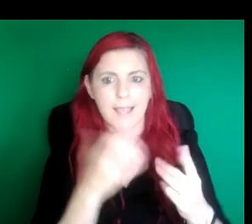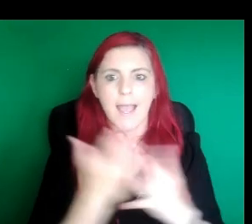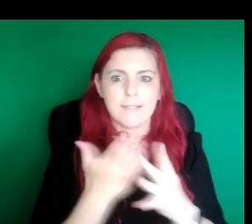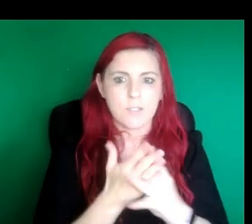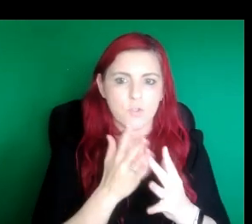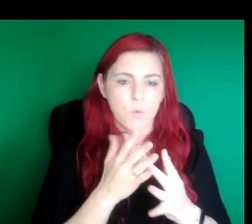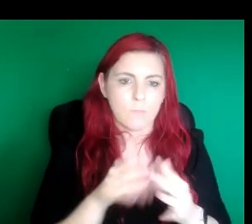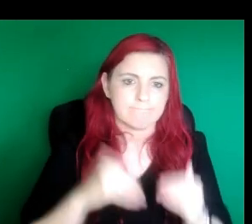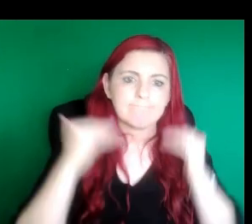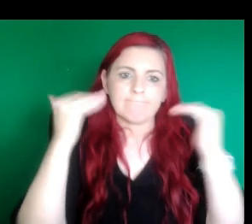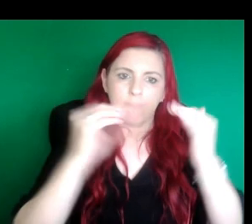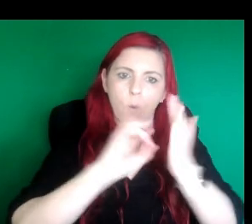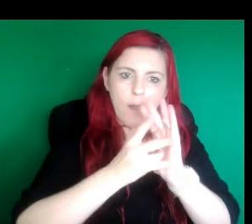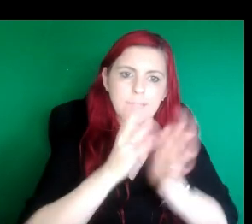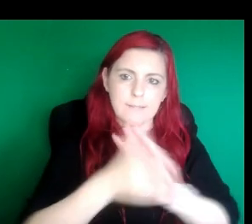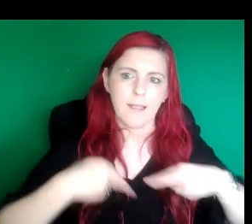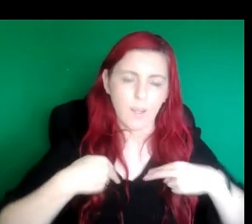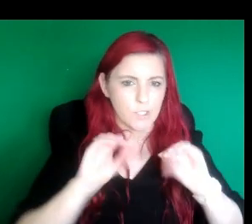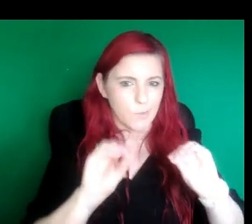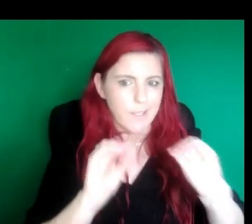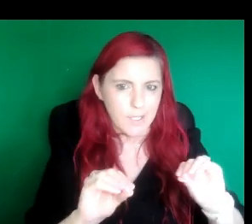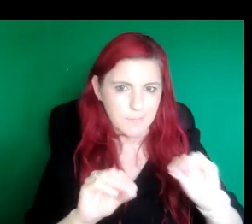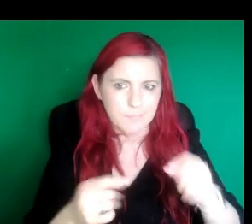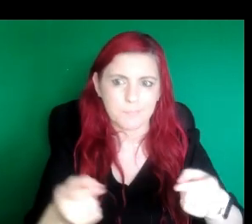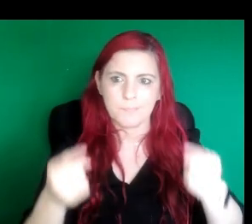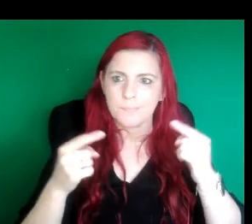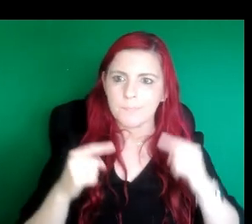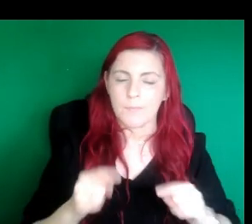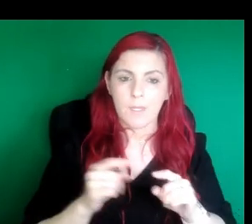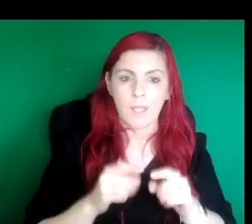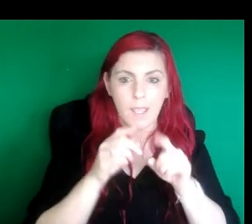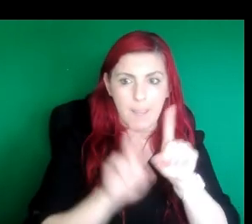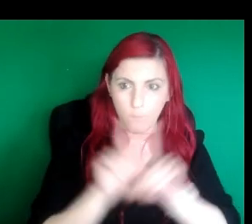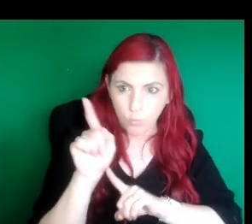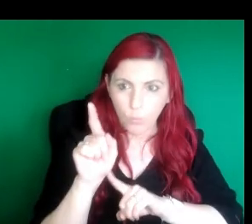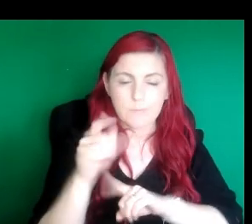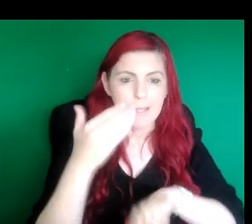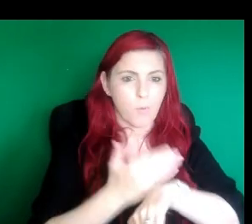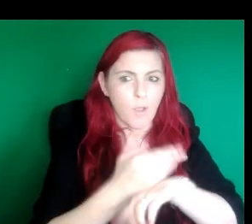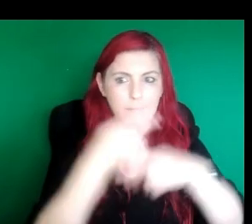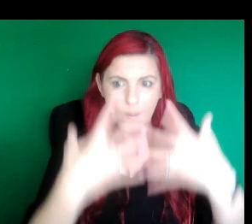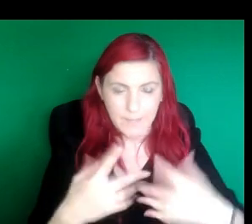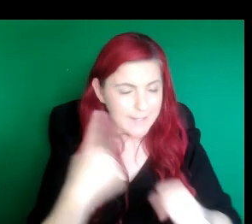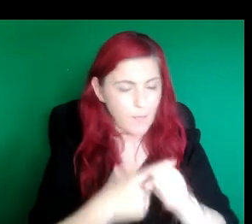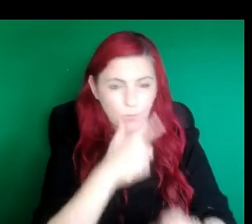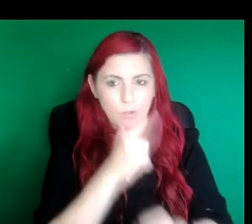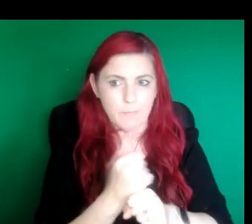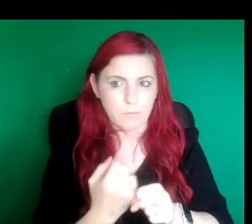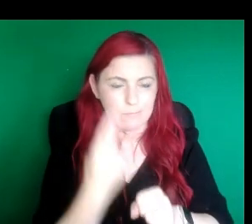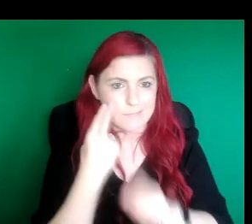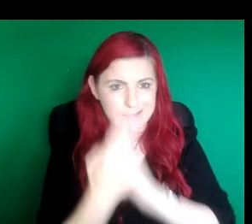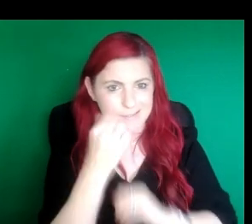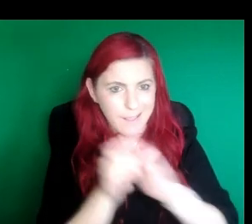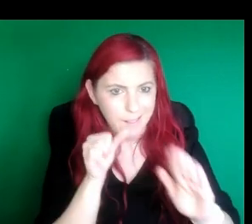quality sign language education. There needs to be, for improved employment outcomes, the upskilling again, this needs to be